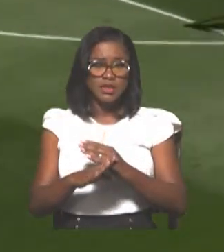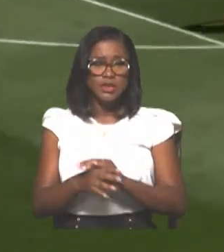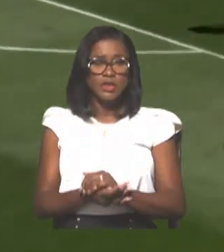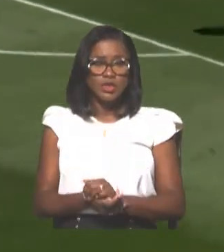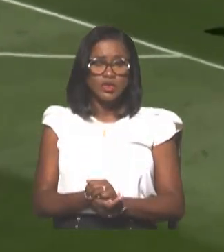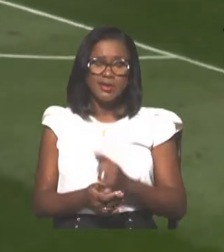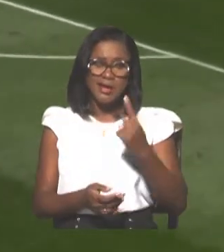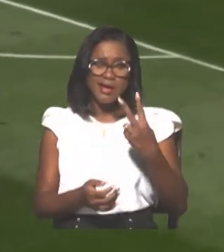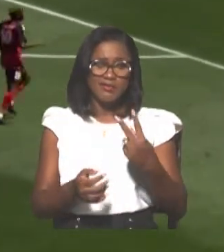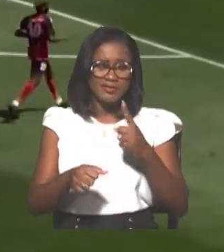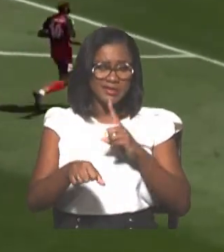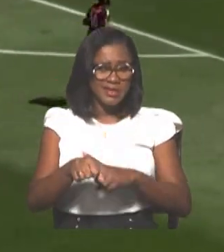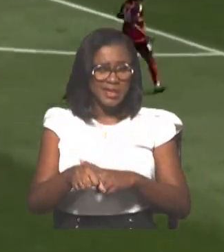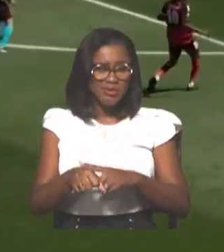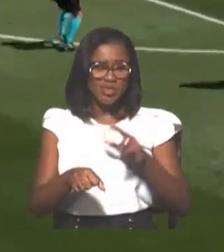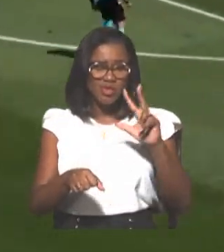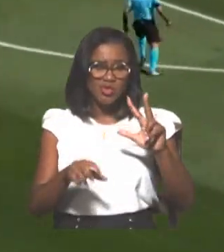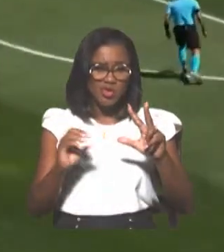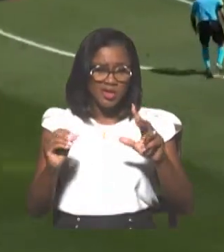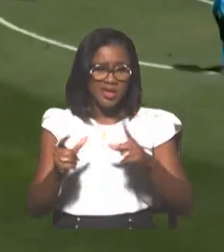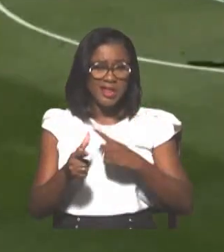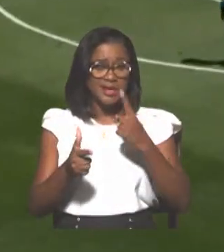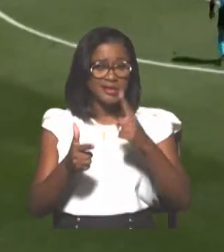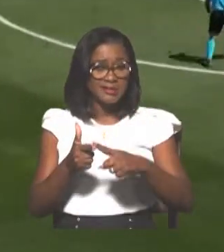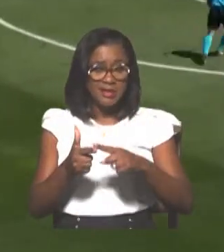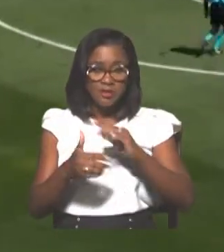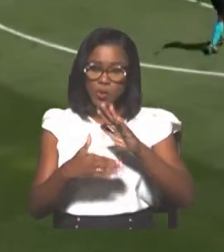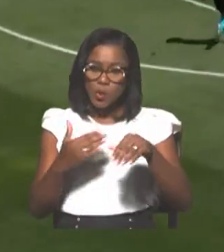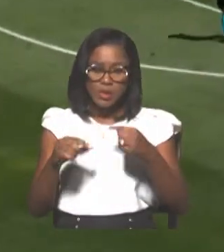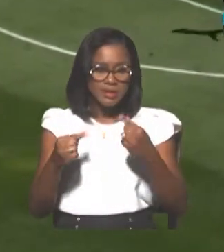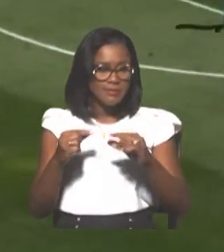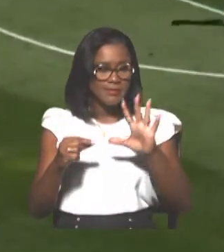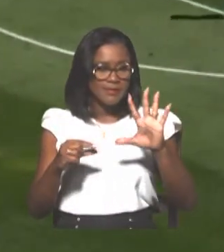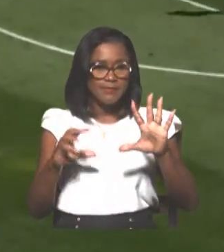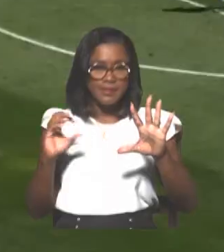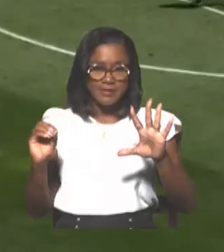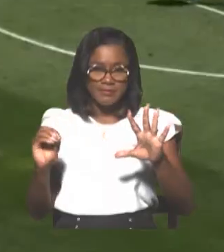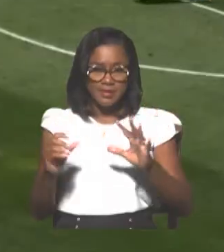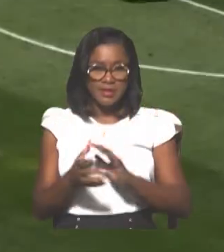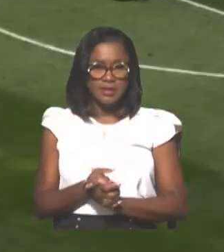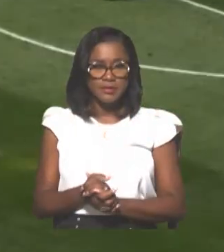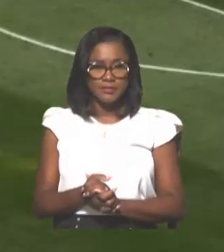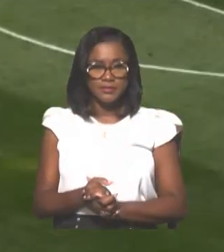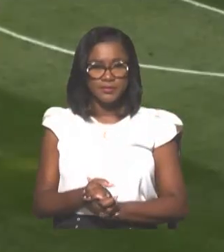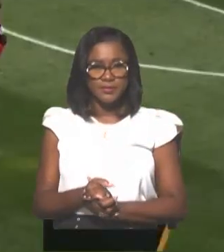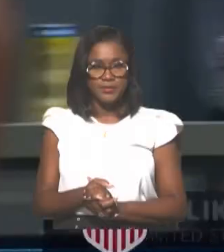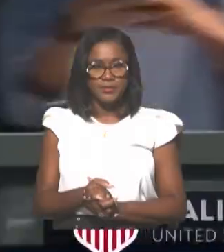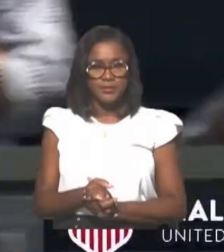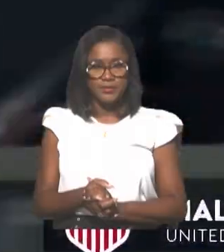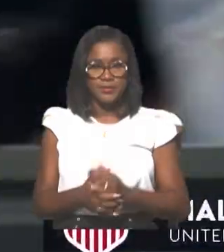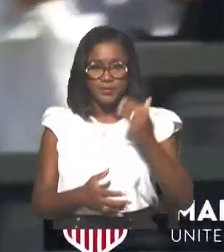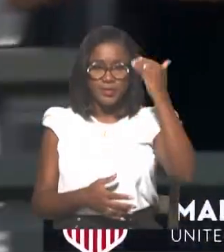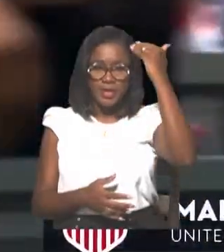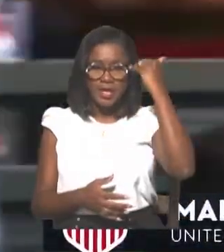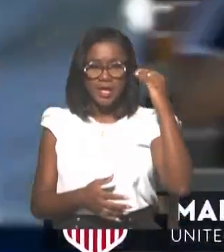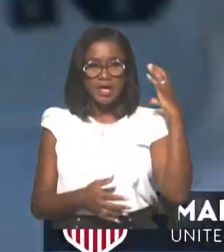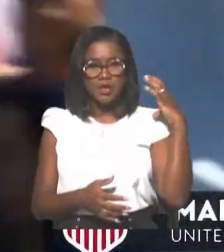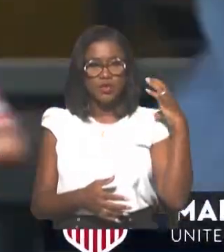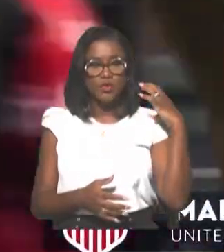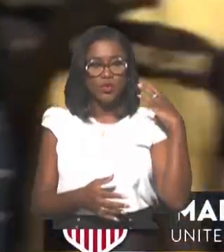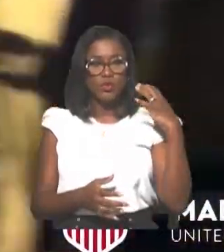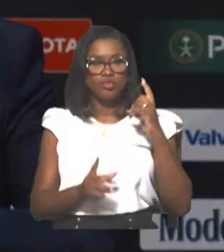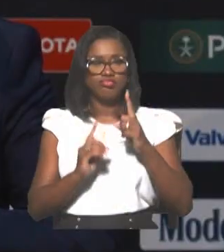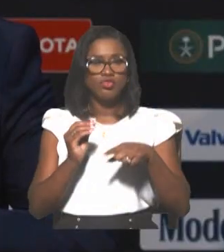at half-time, before eventually losing 5-0. TNT registered only 2 shots on target. Head coach Dwight York summed up